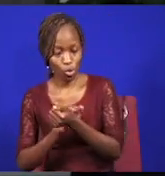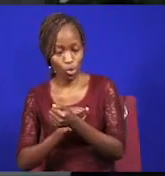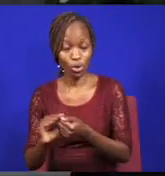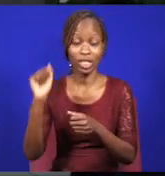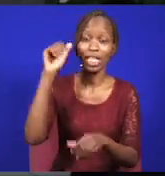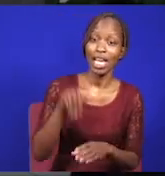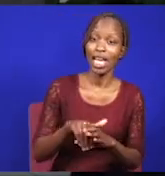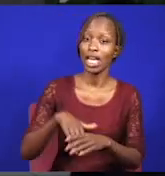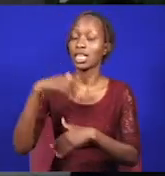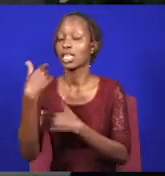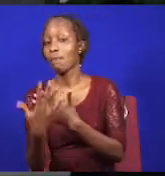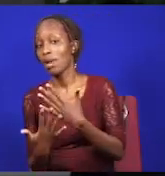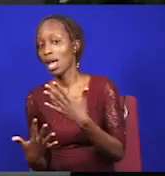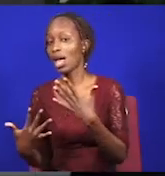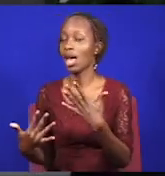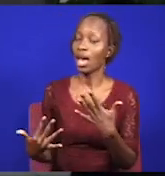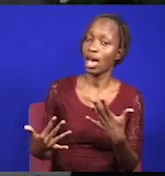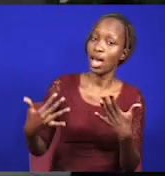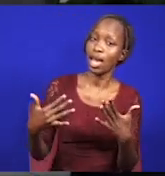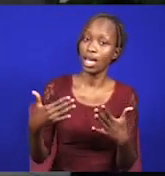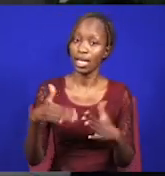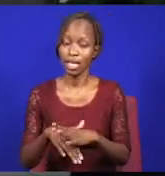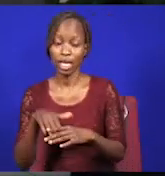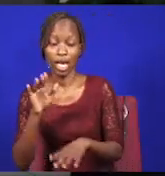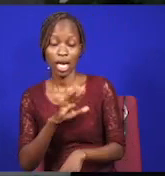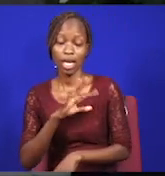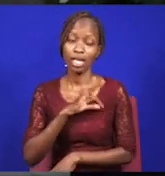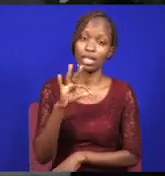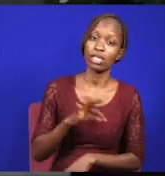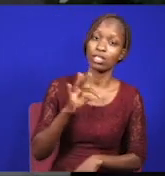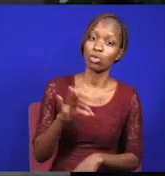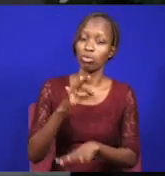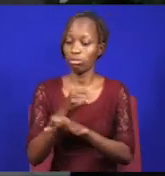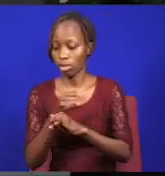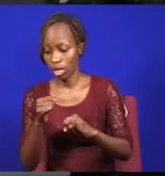washed in the blood?